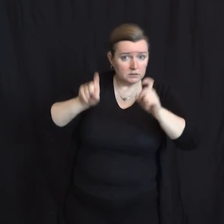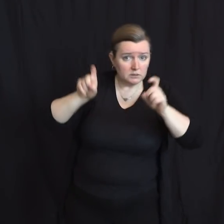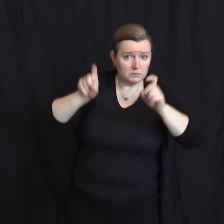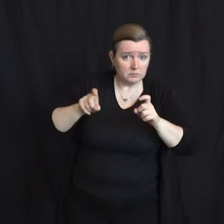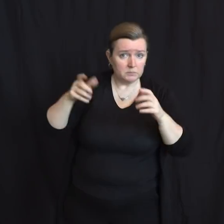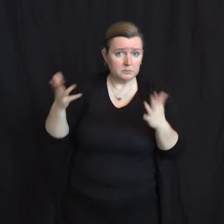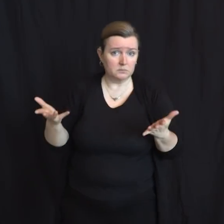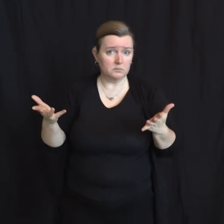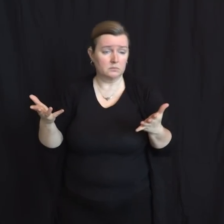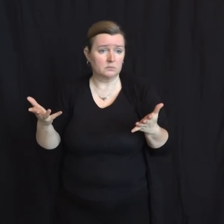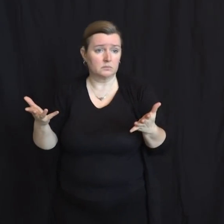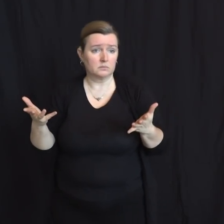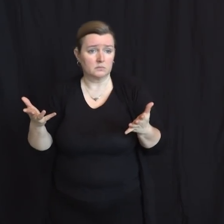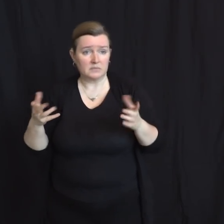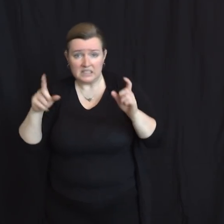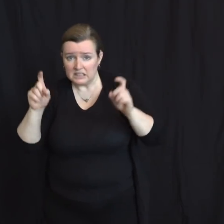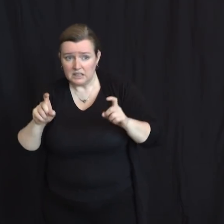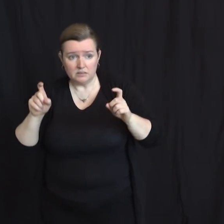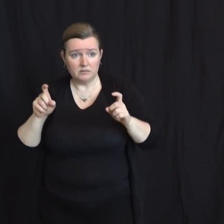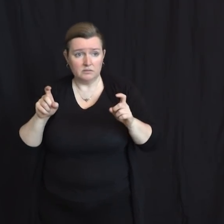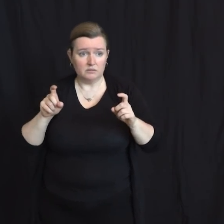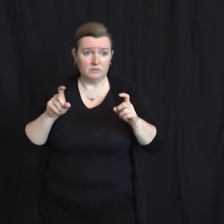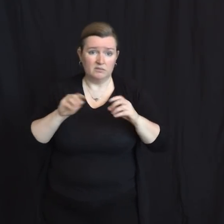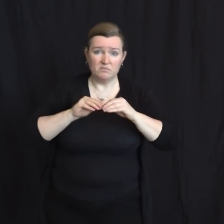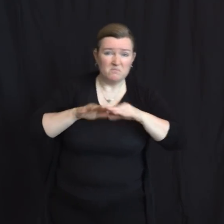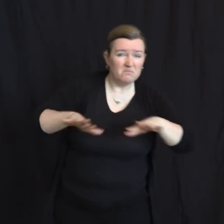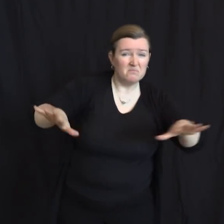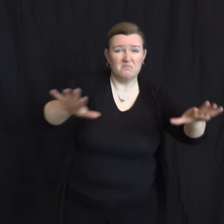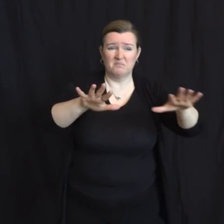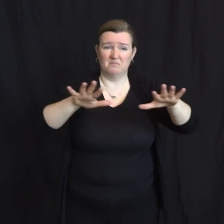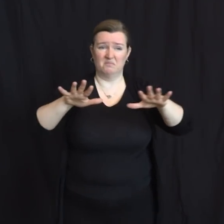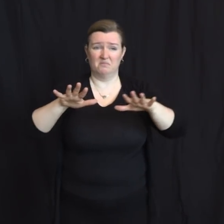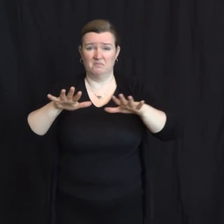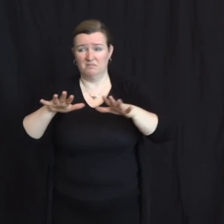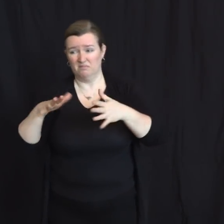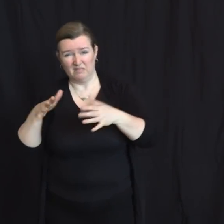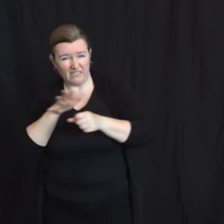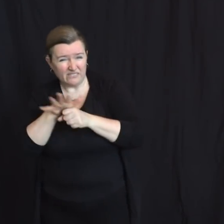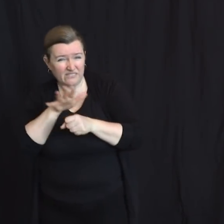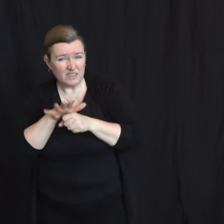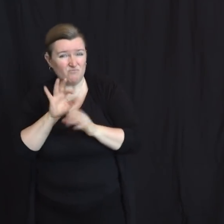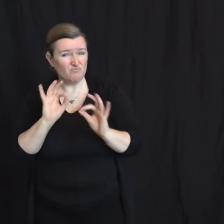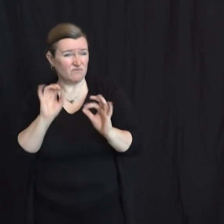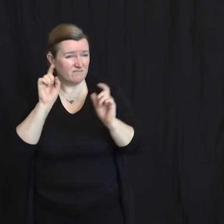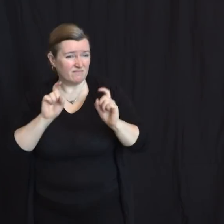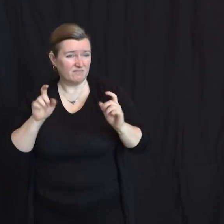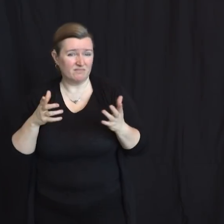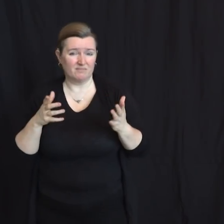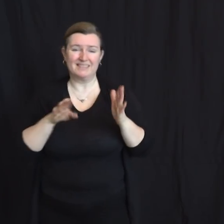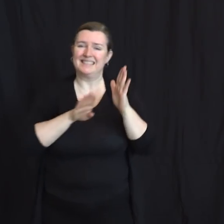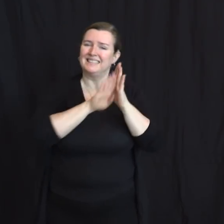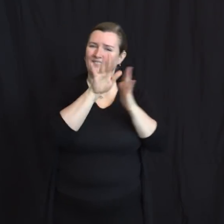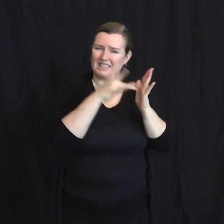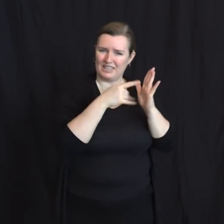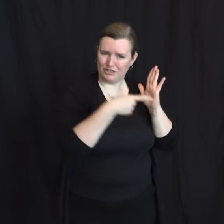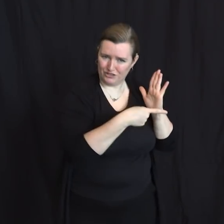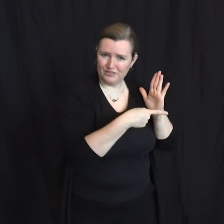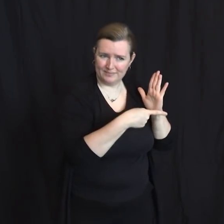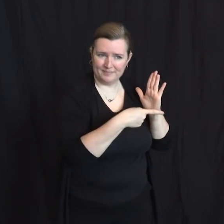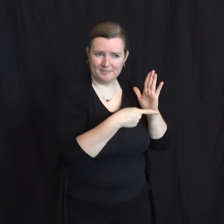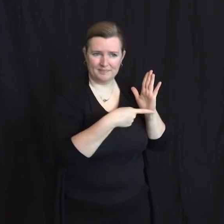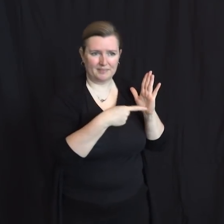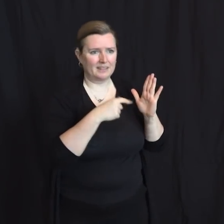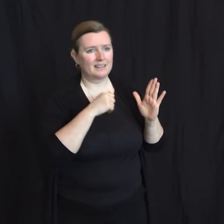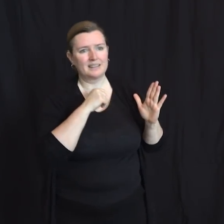like. And we're going to be pulled. You've got developmental centers, which are not centers. It's an awful word, actually, to use that, right? These